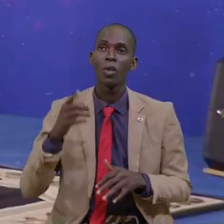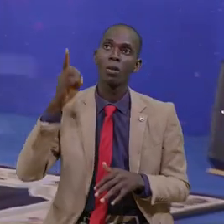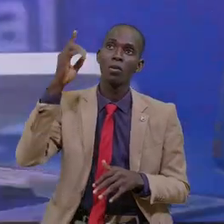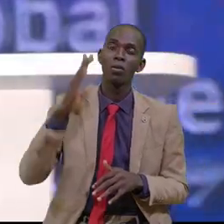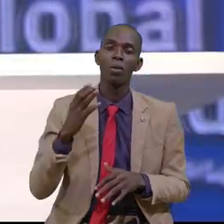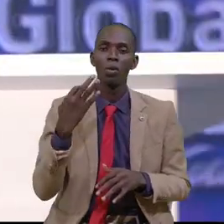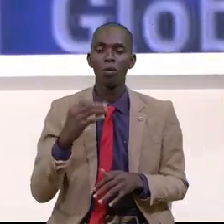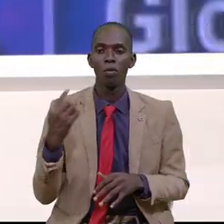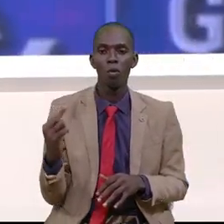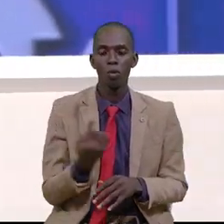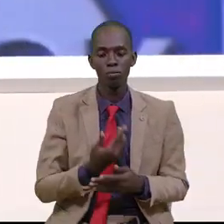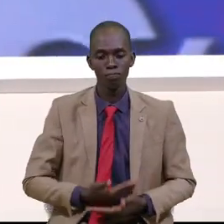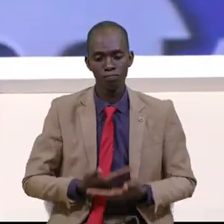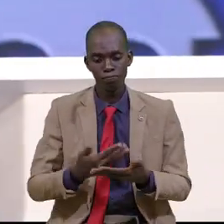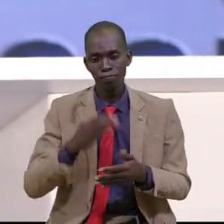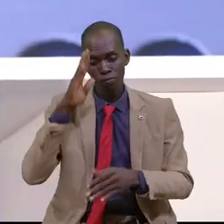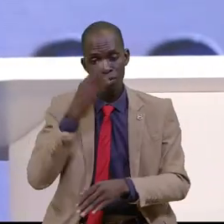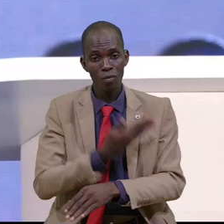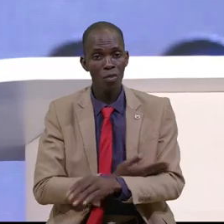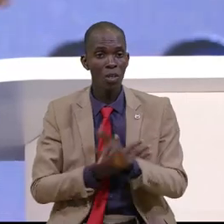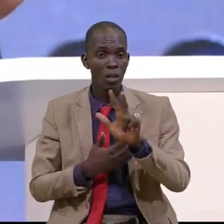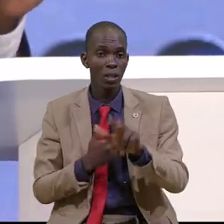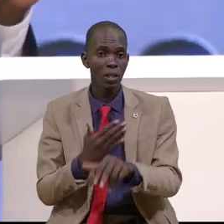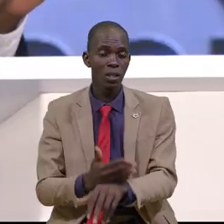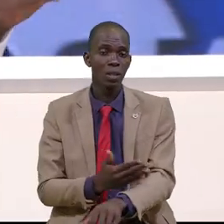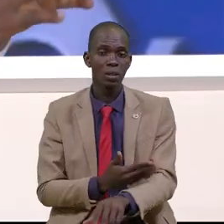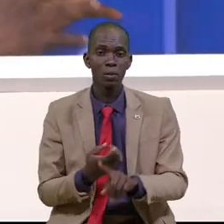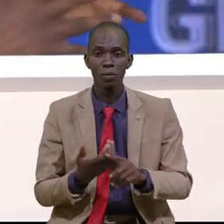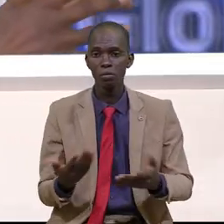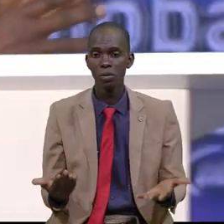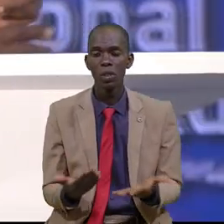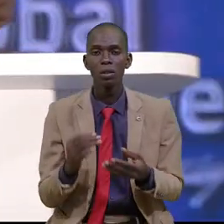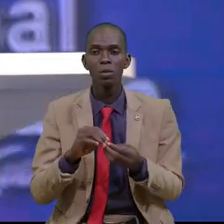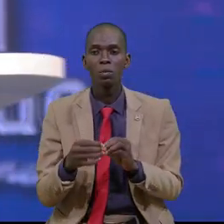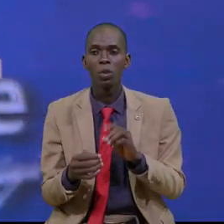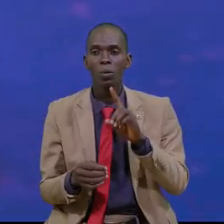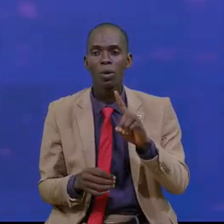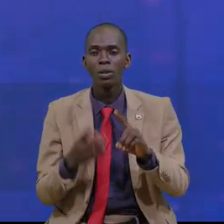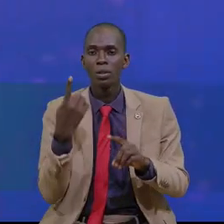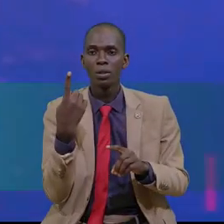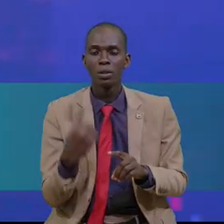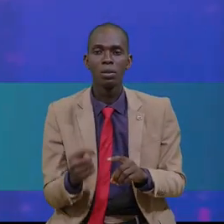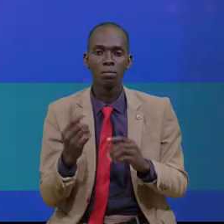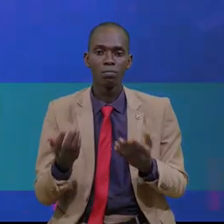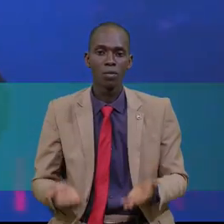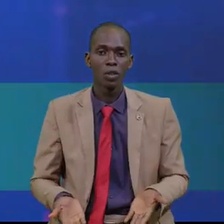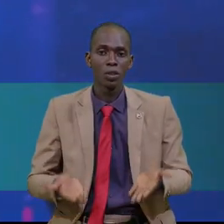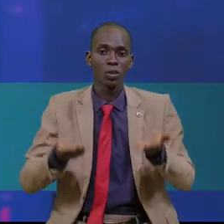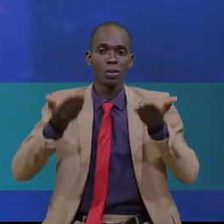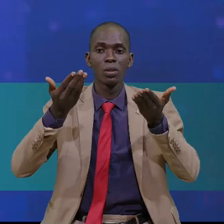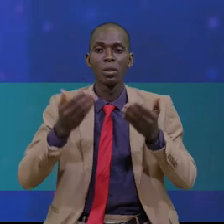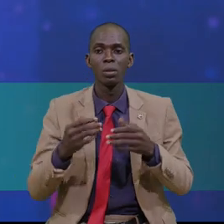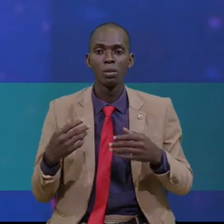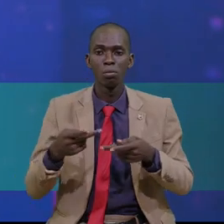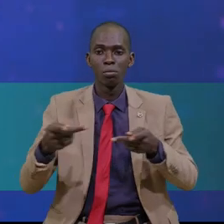three things here. Number one, we're looking at the exalted position of the